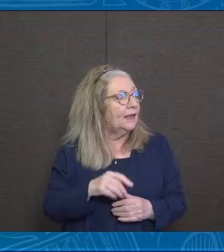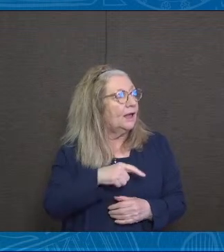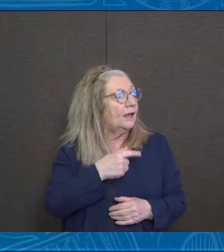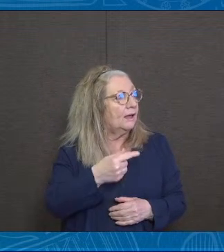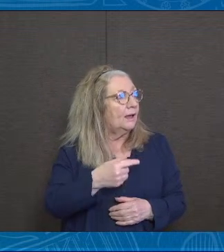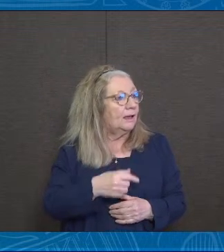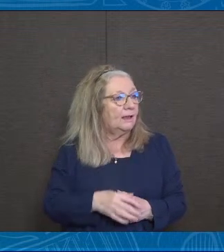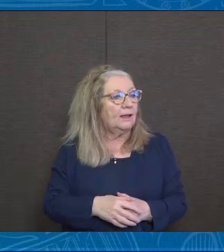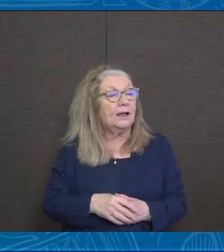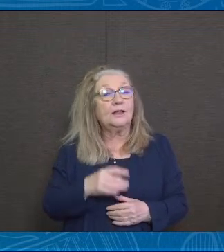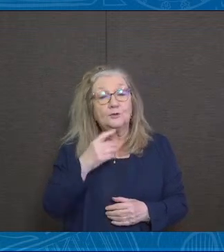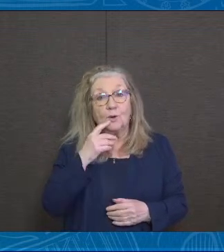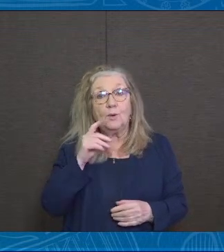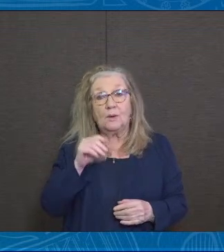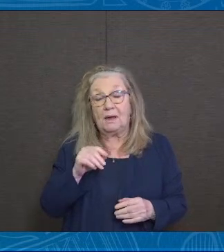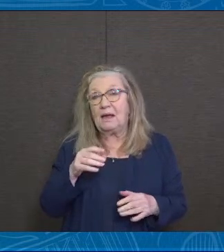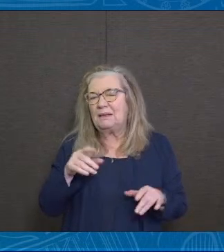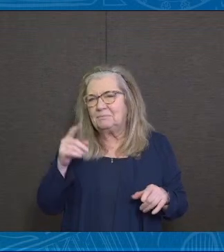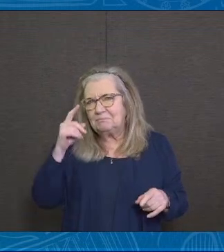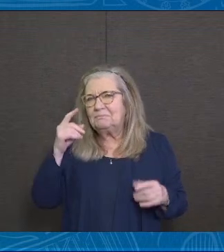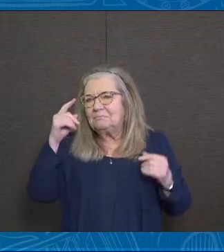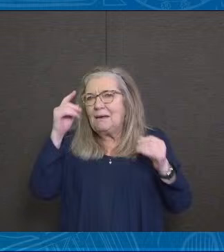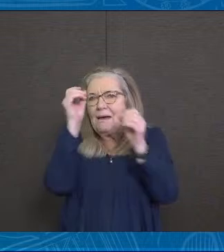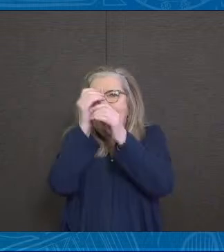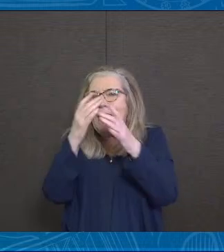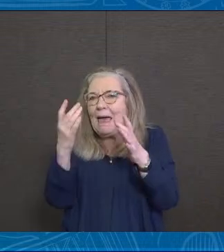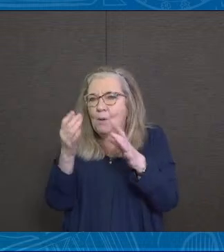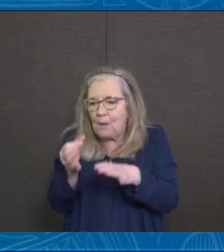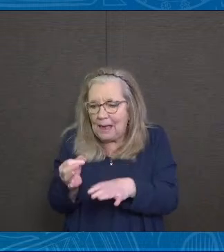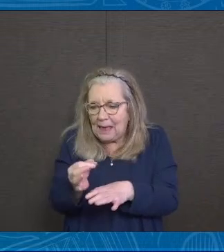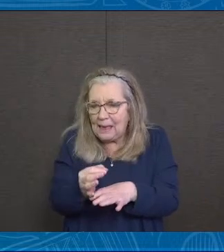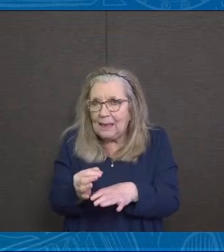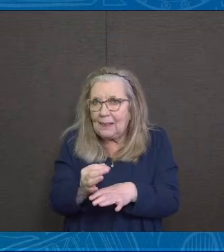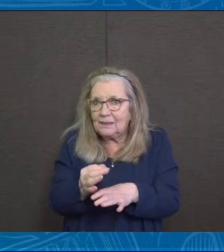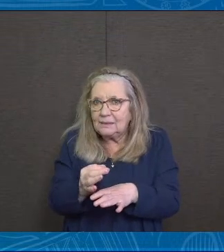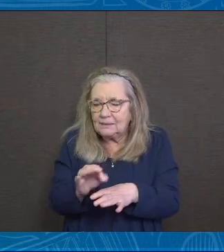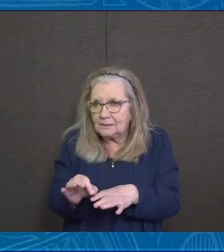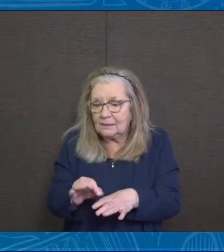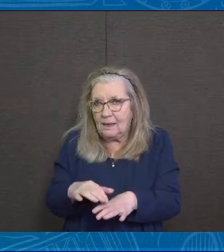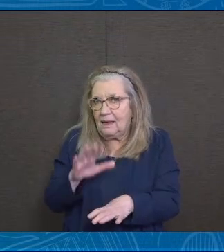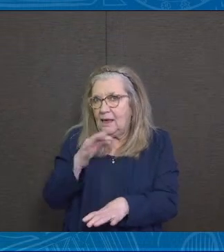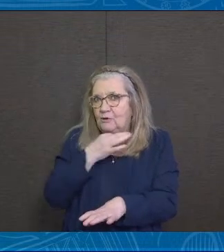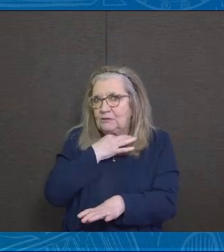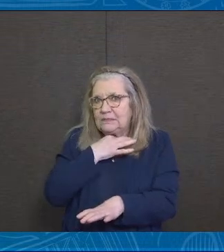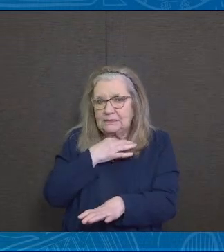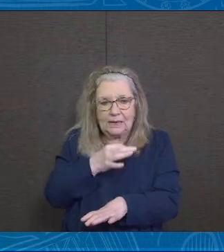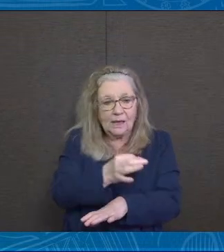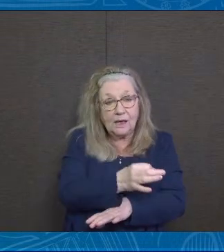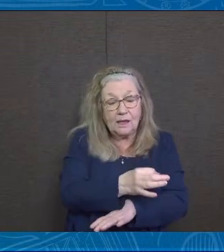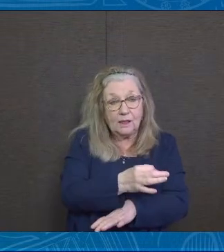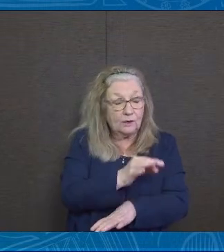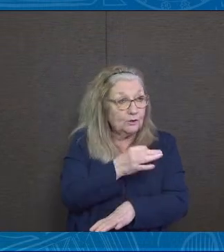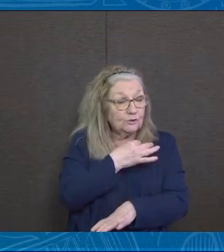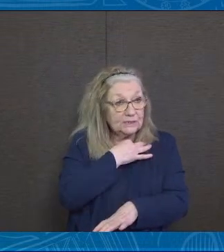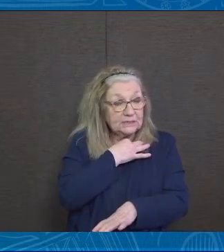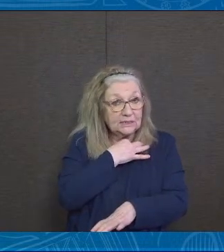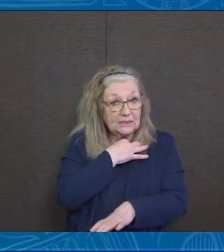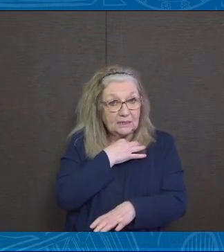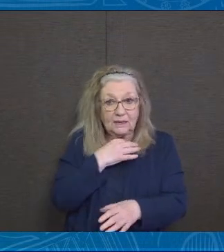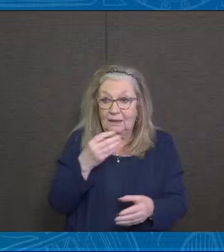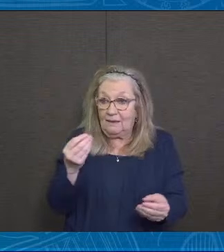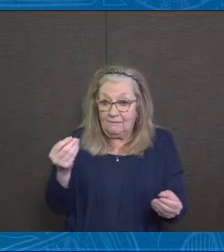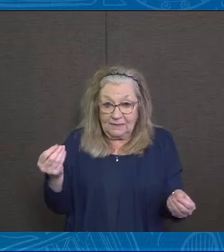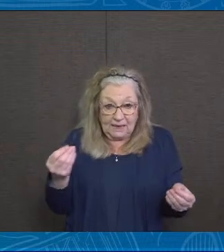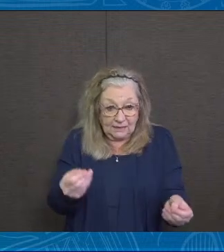support small island developing states in managing disaster risk, especially in terms of closing the physical gaps and providing the necessary